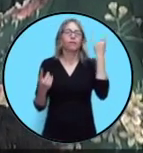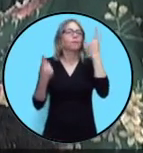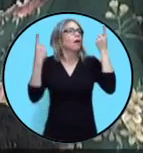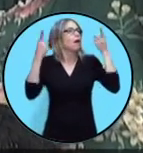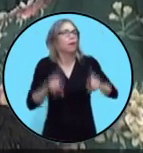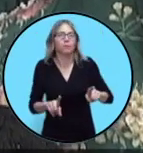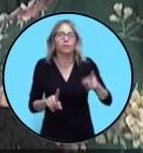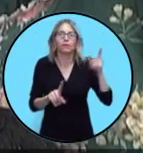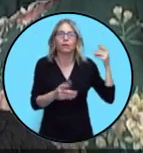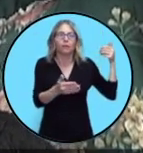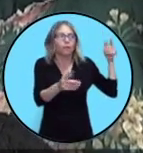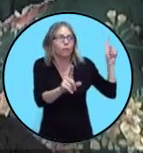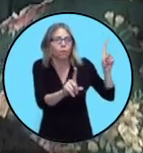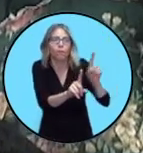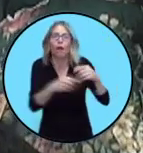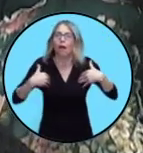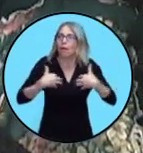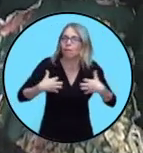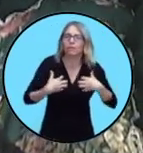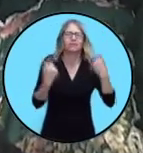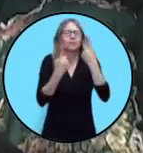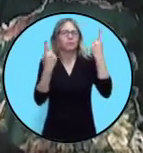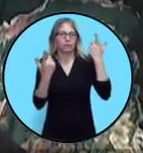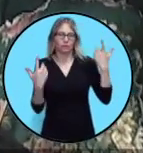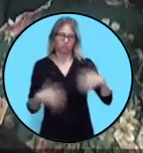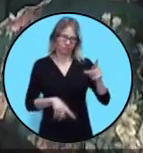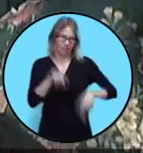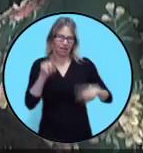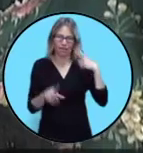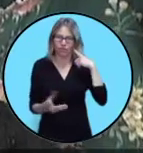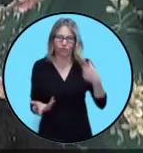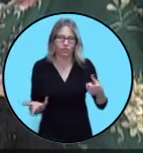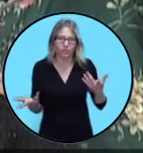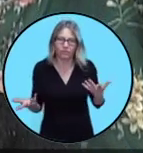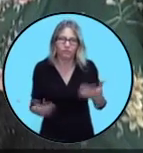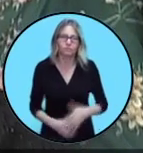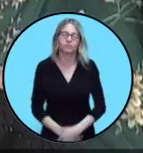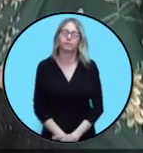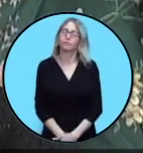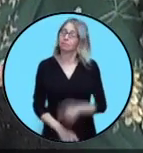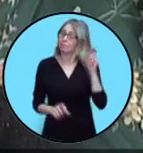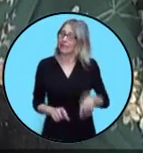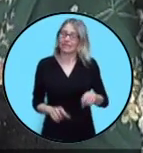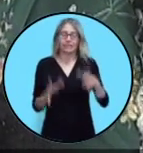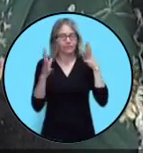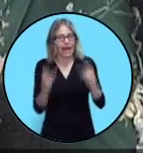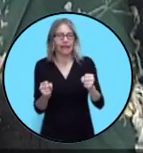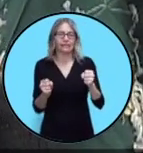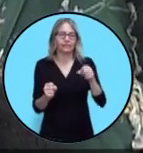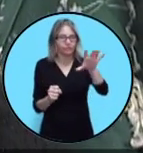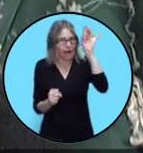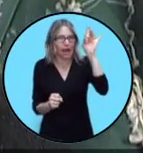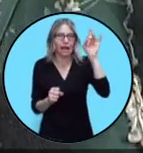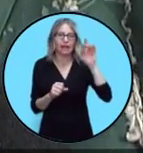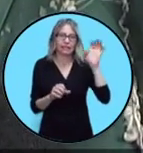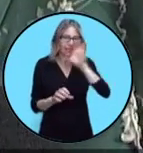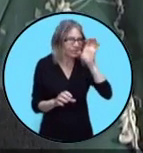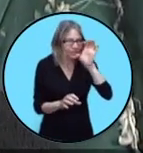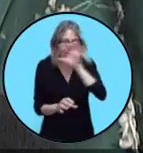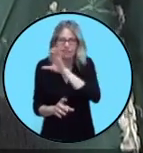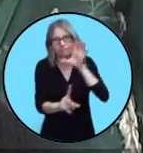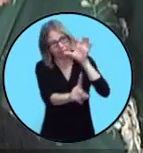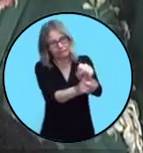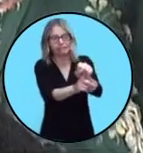be going close to her and she won't hear? She tried really going fast to try and catch her, but she was